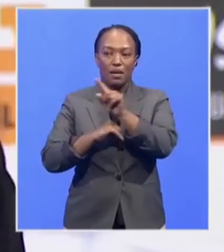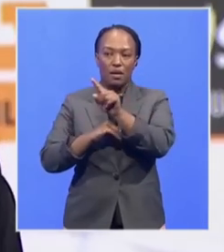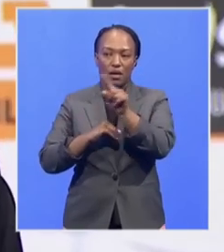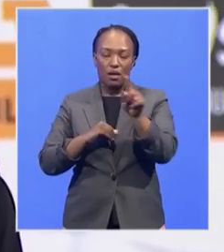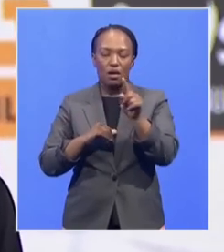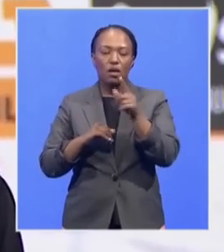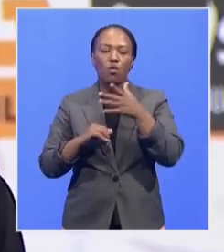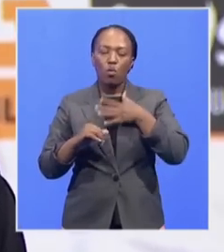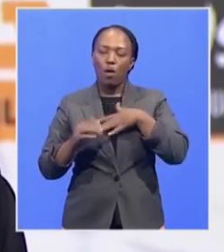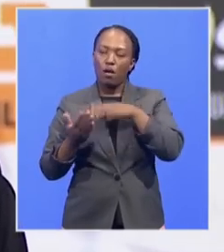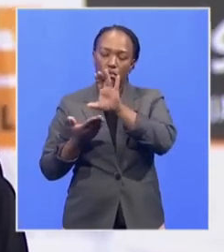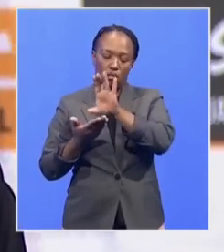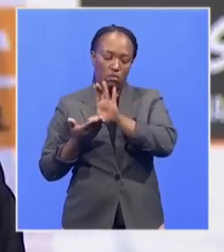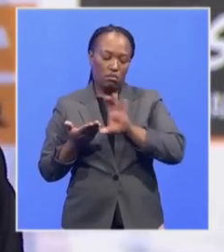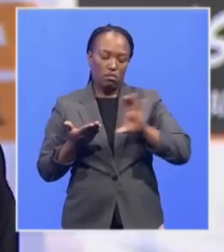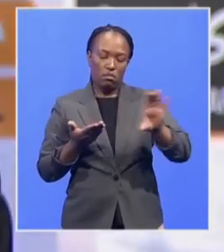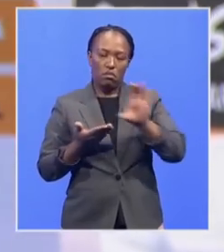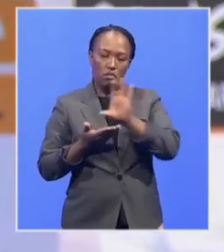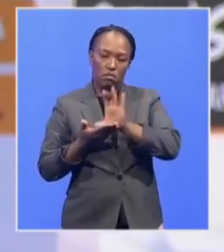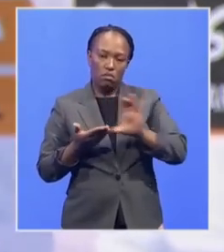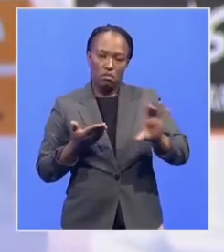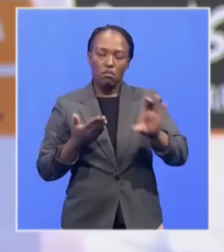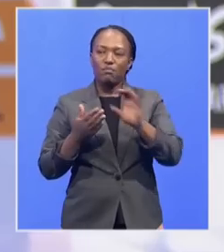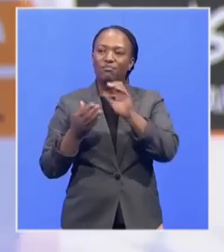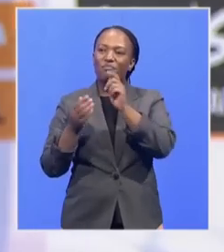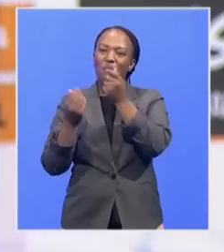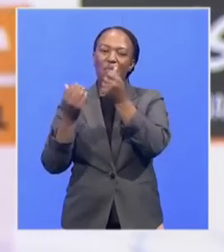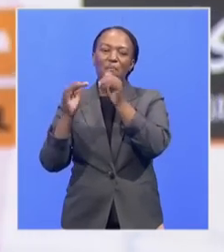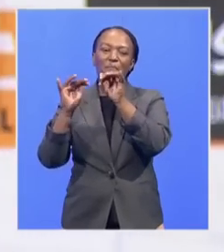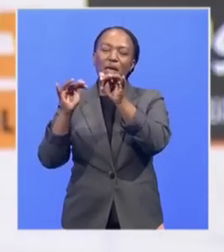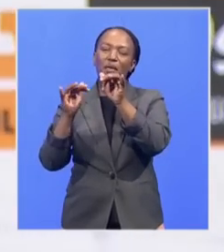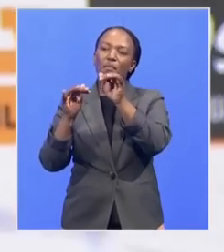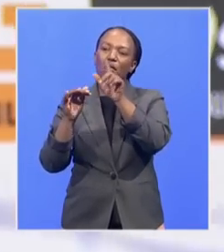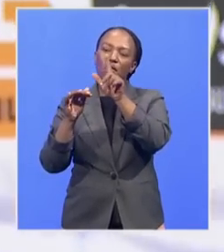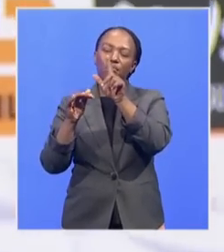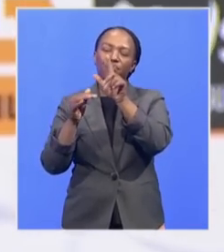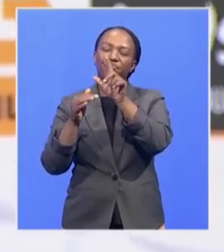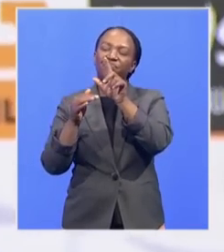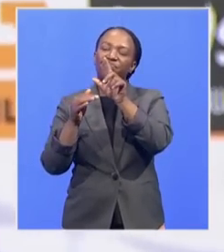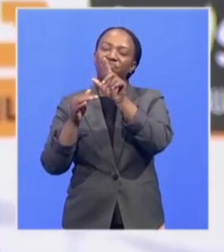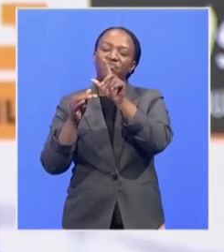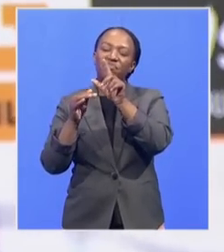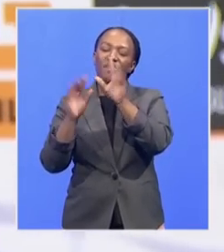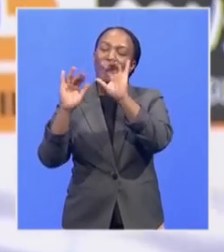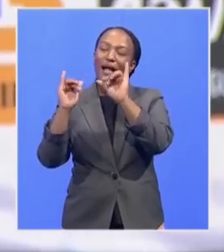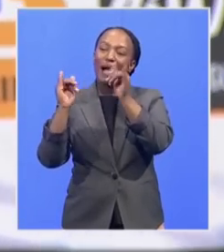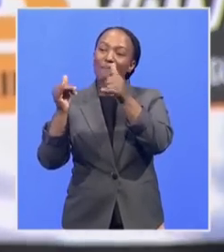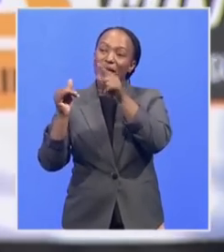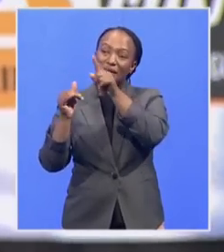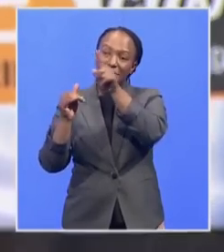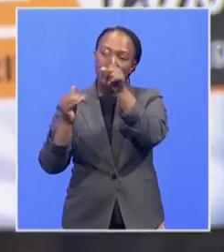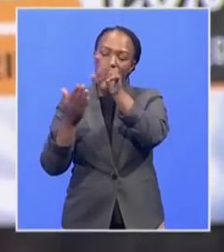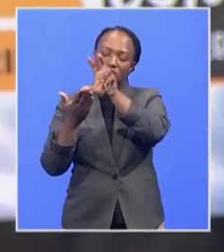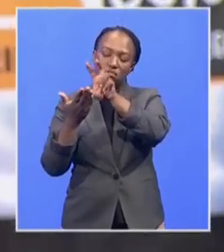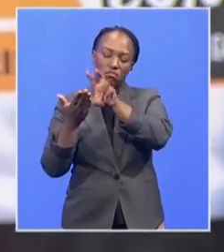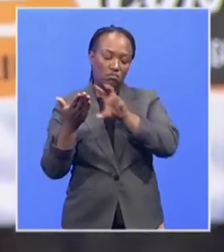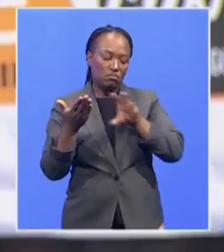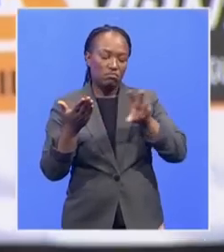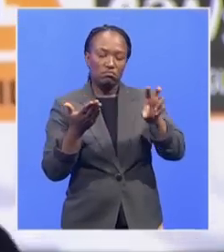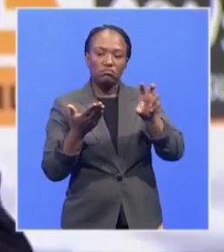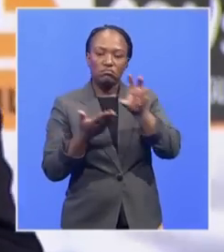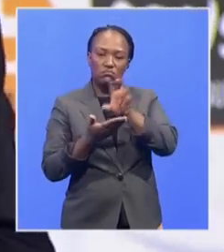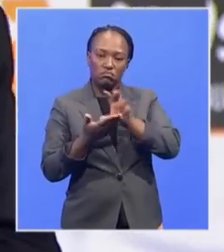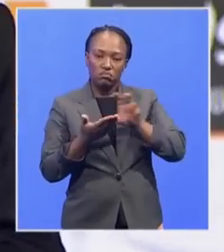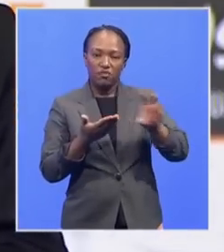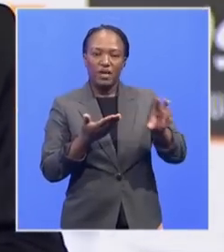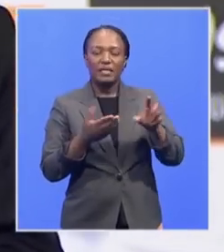various countries. We want investors from our own country to come and invest here as